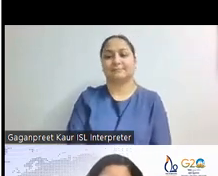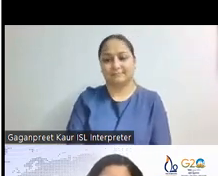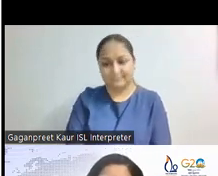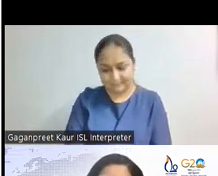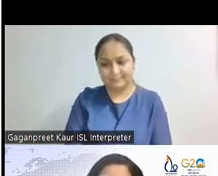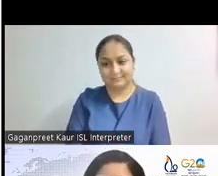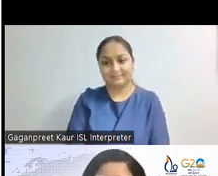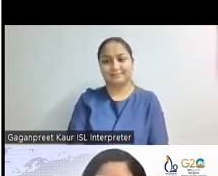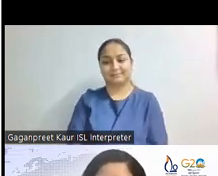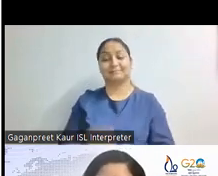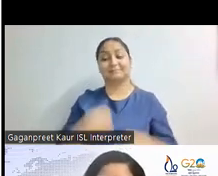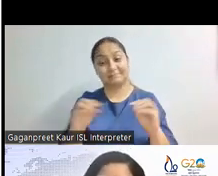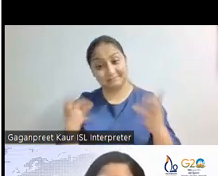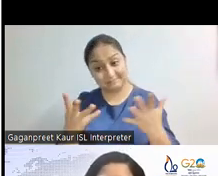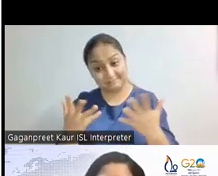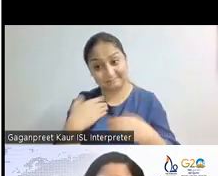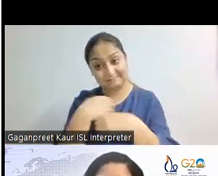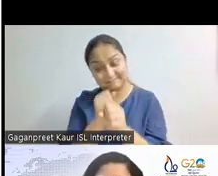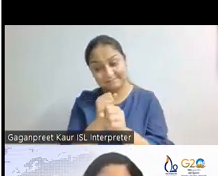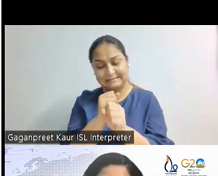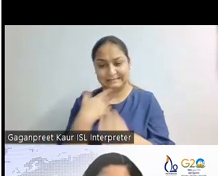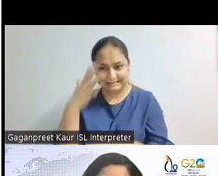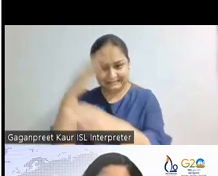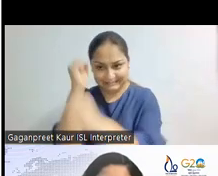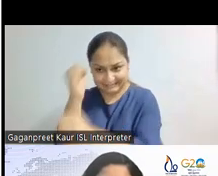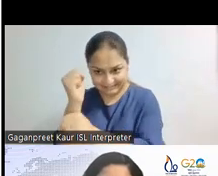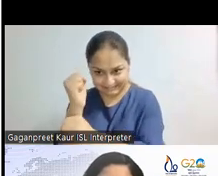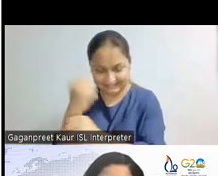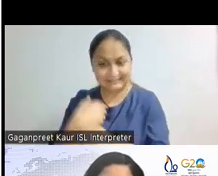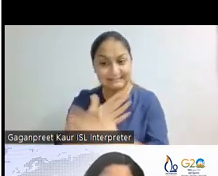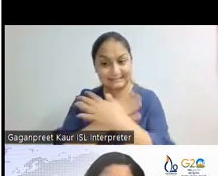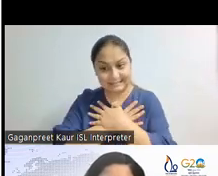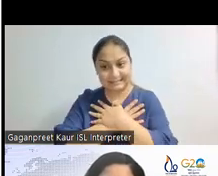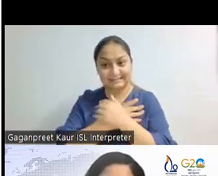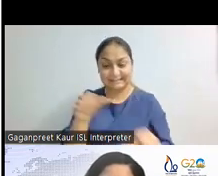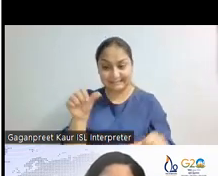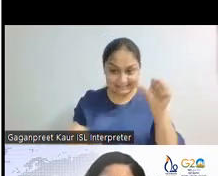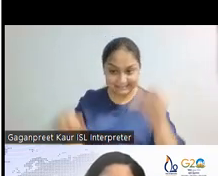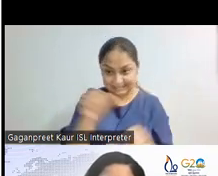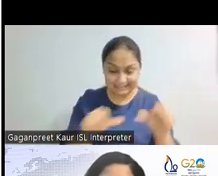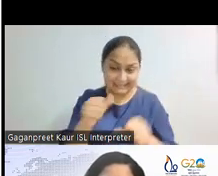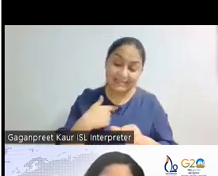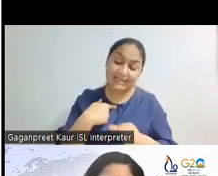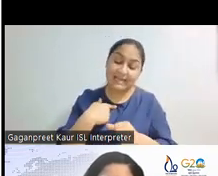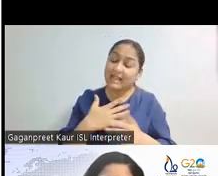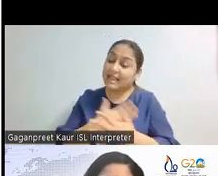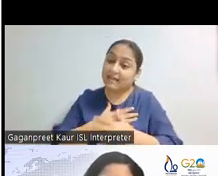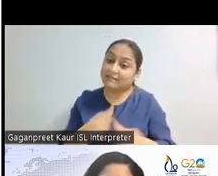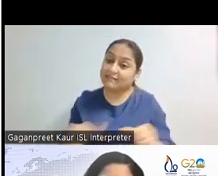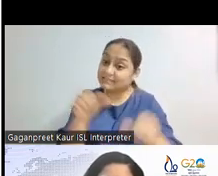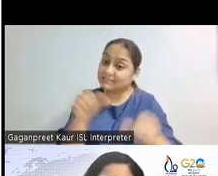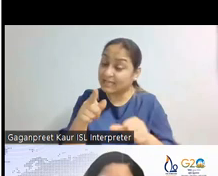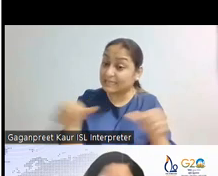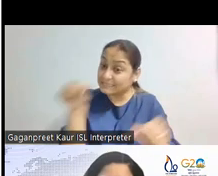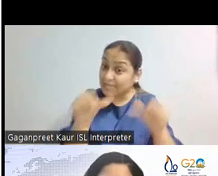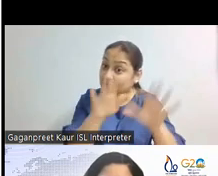I'm going to start by making a confession. I do love science. And the reason why I do love science is because science has a